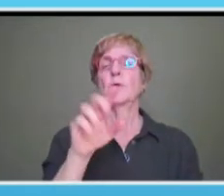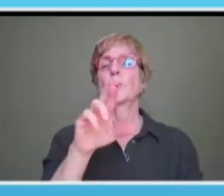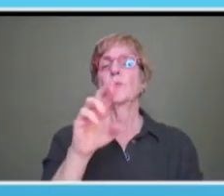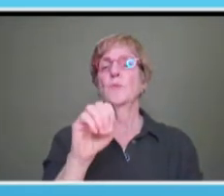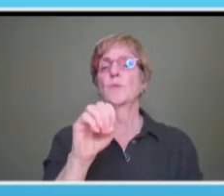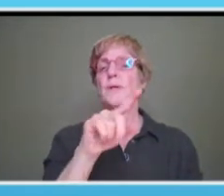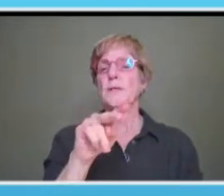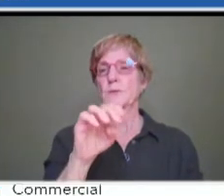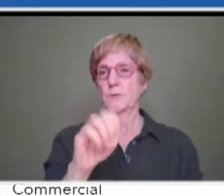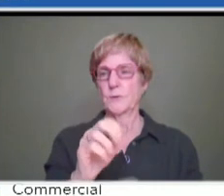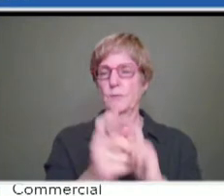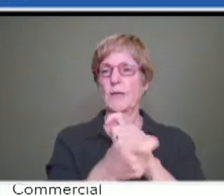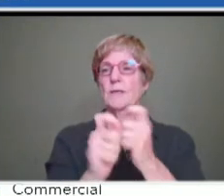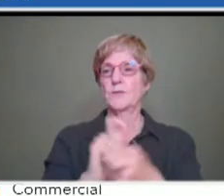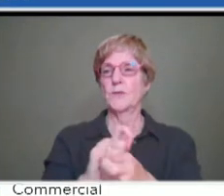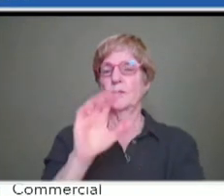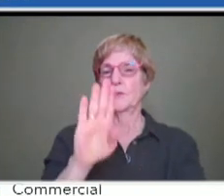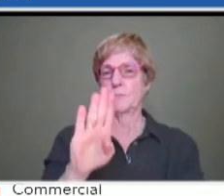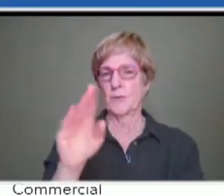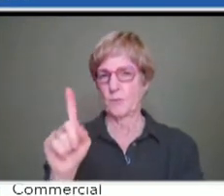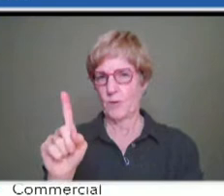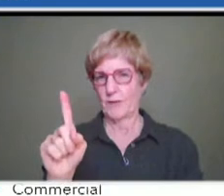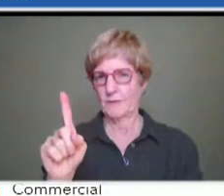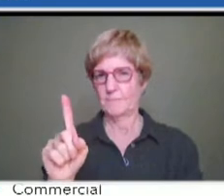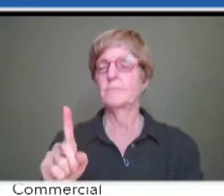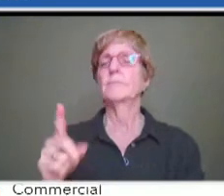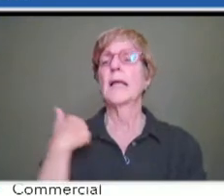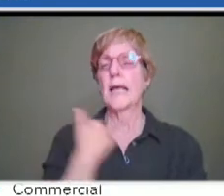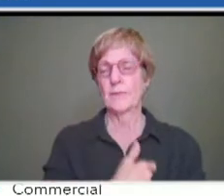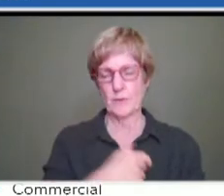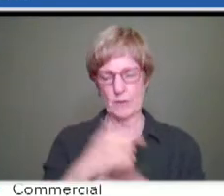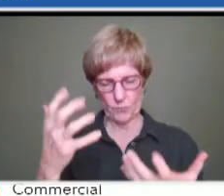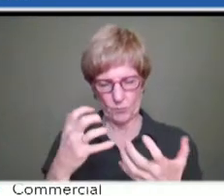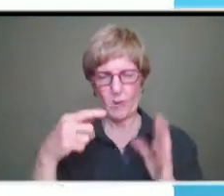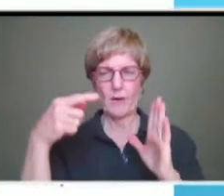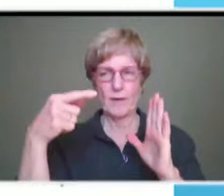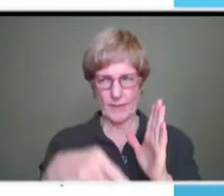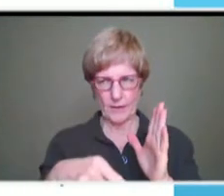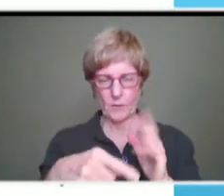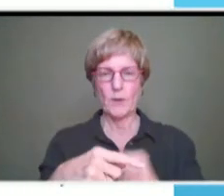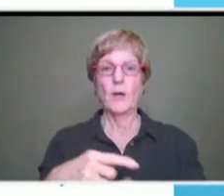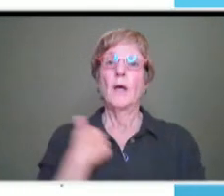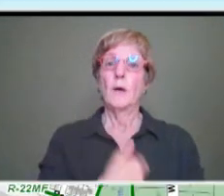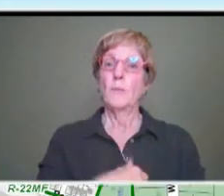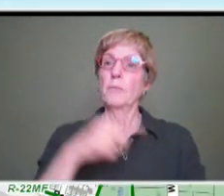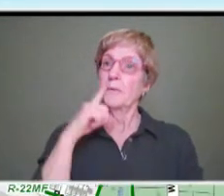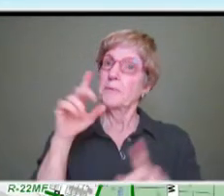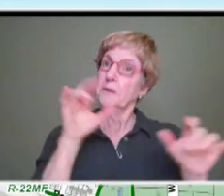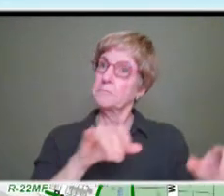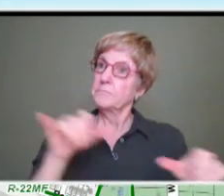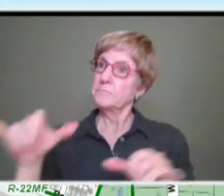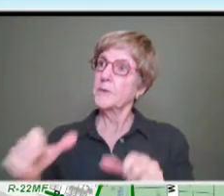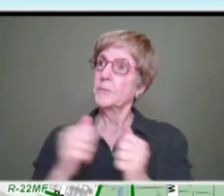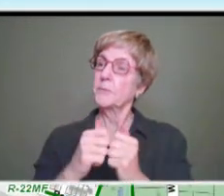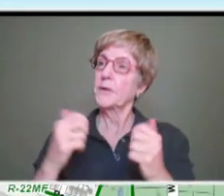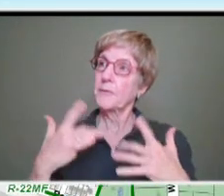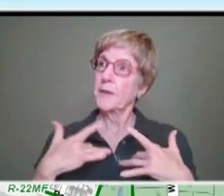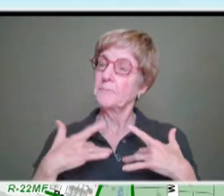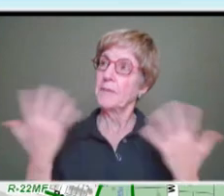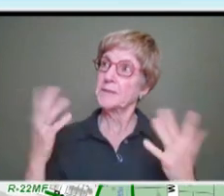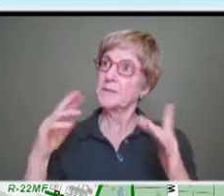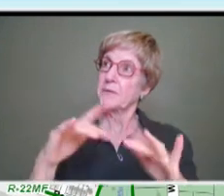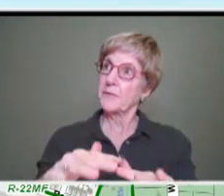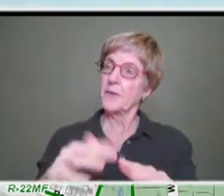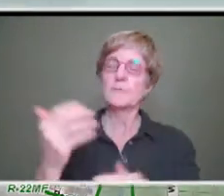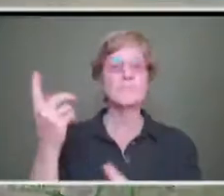zoning classification to B1 that is what we are seeking to do we feel that it's consistent with a community Activity Center happy to take